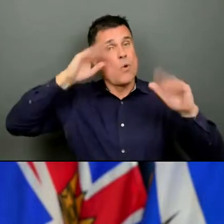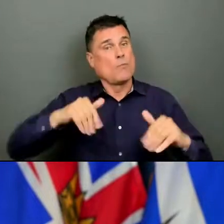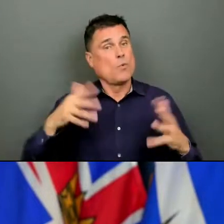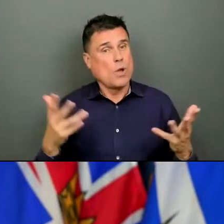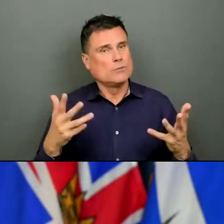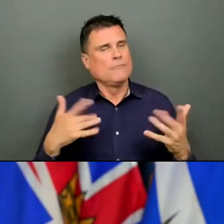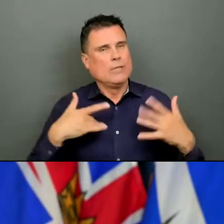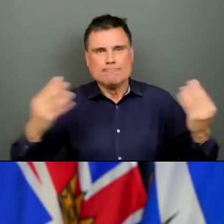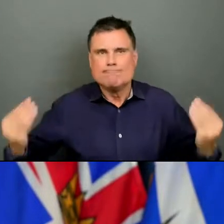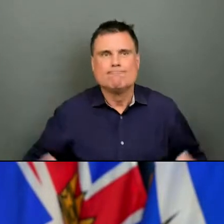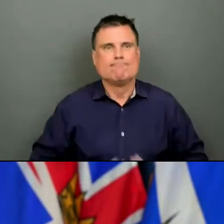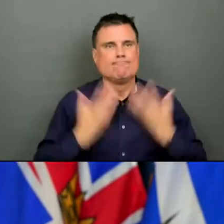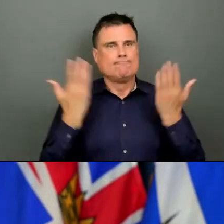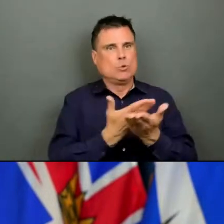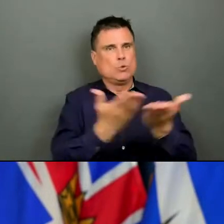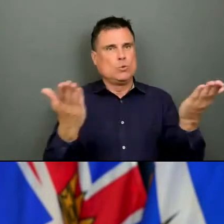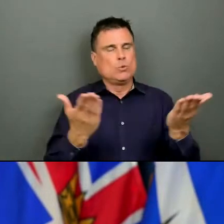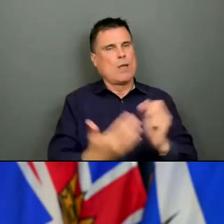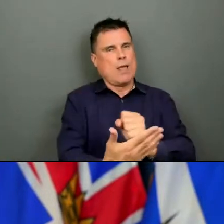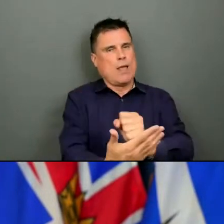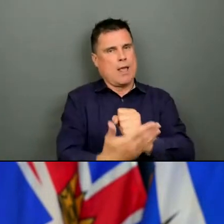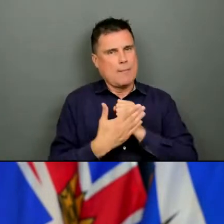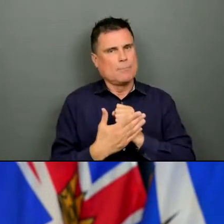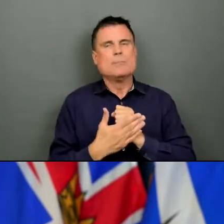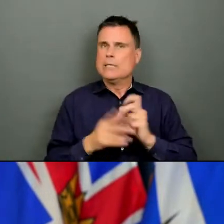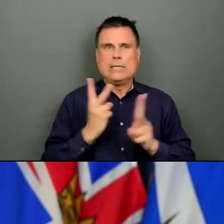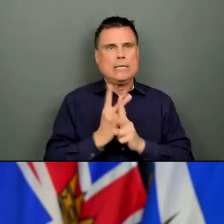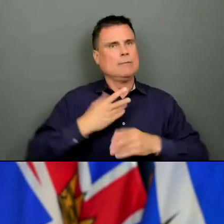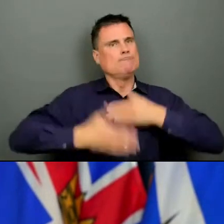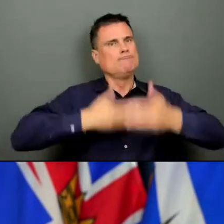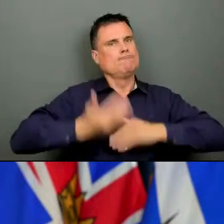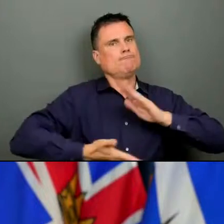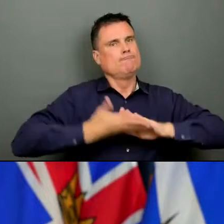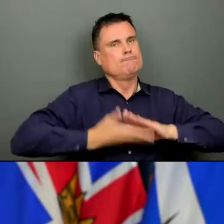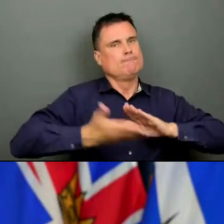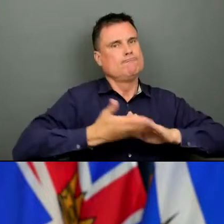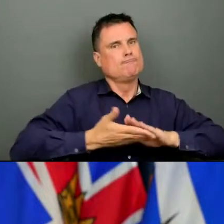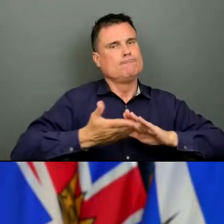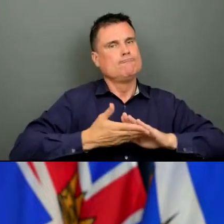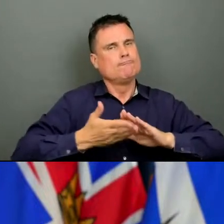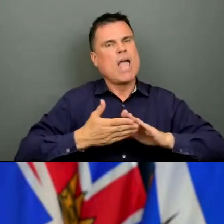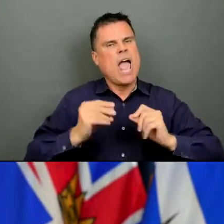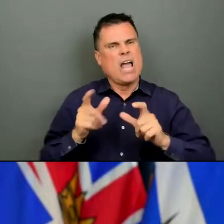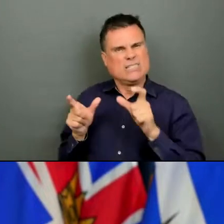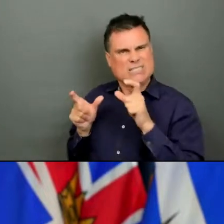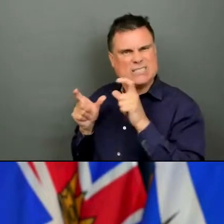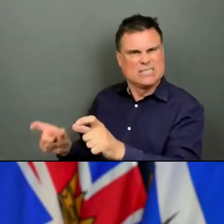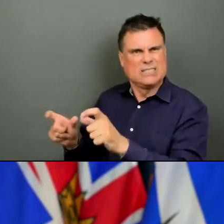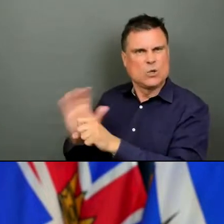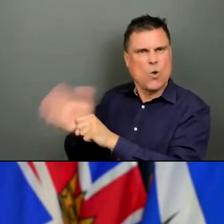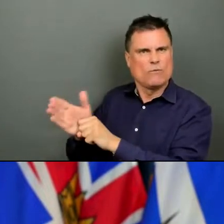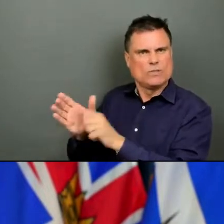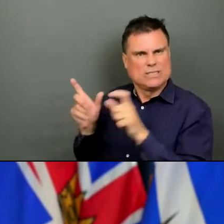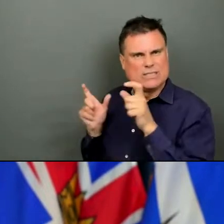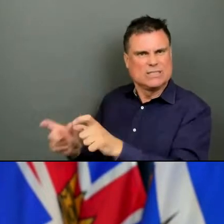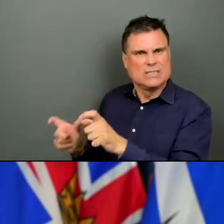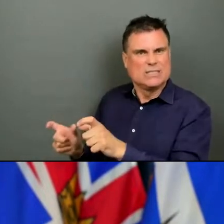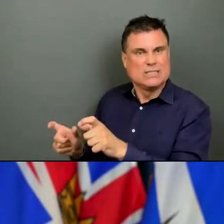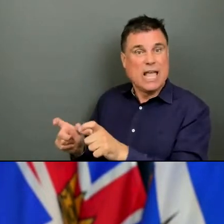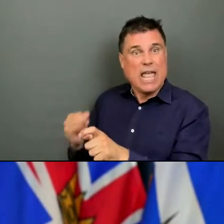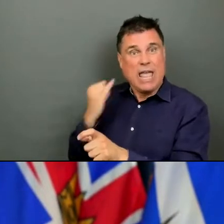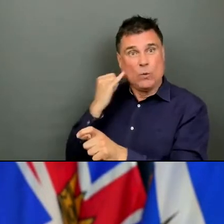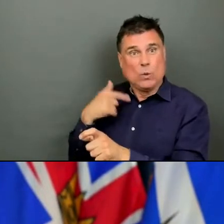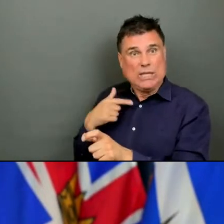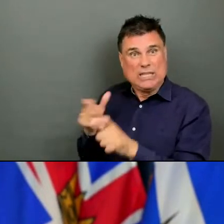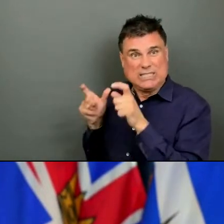to keep going, to keep playing our role in limiting further outbreaks that impact surgeries and cause heartache to those in need of them, to